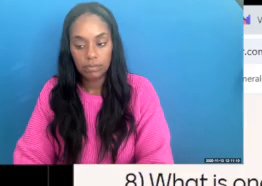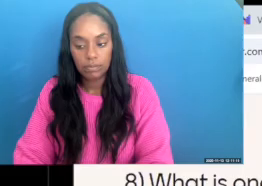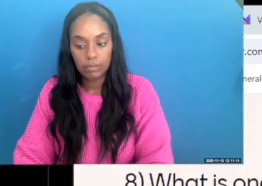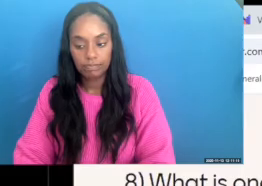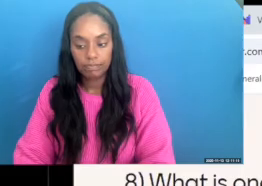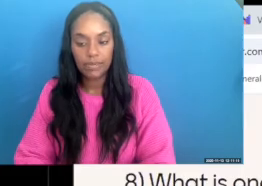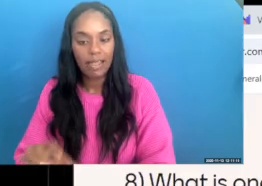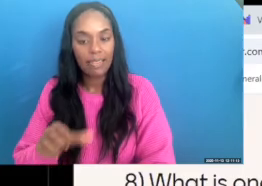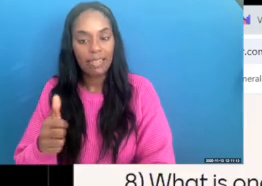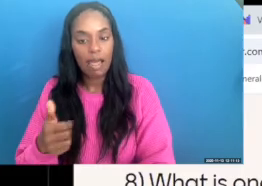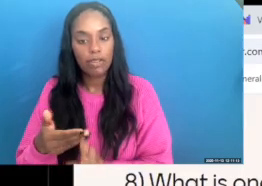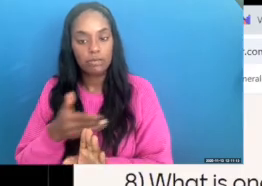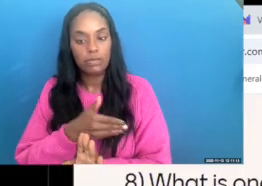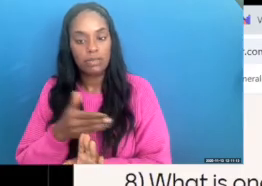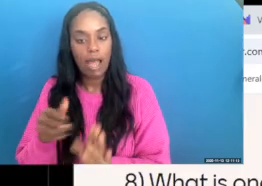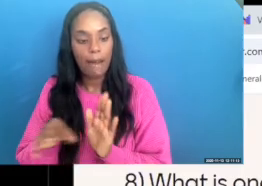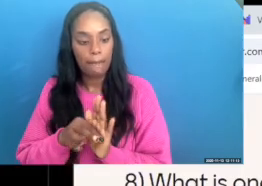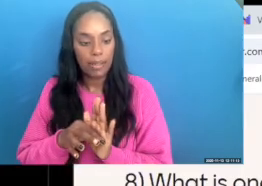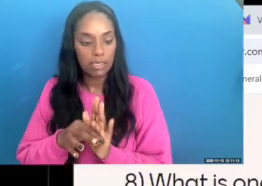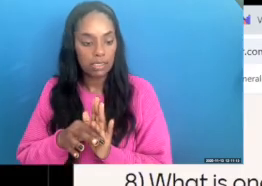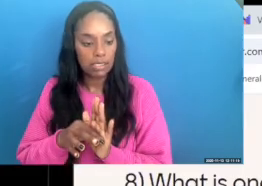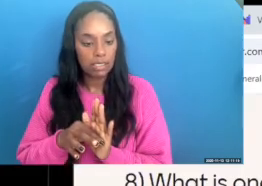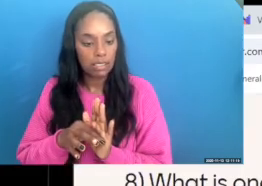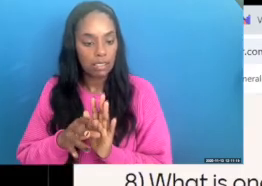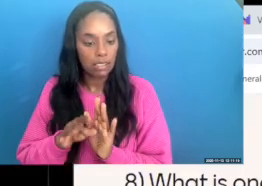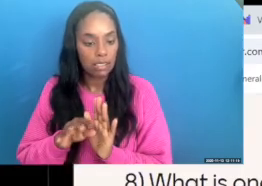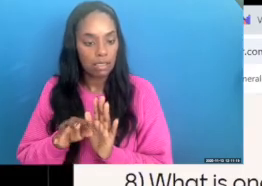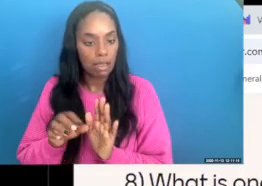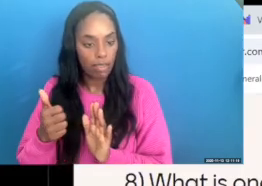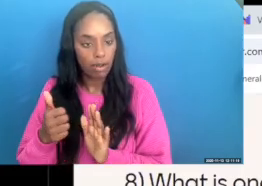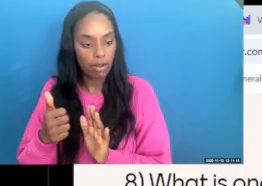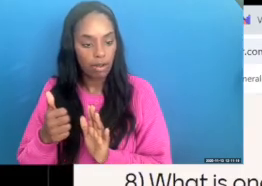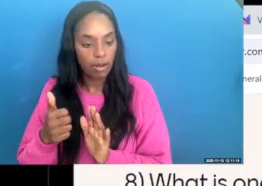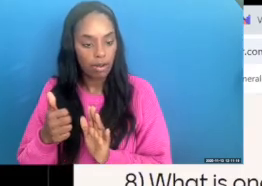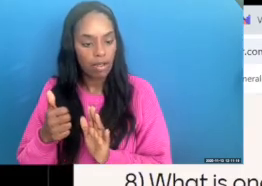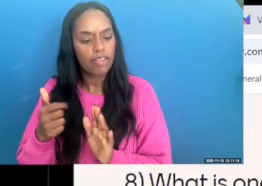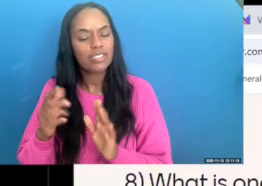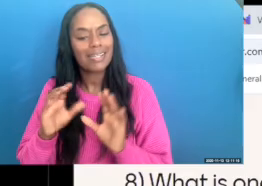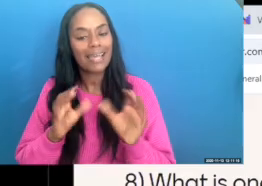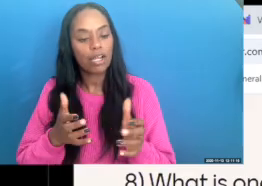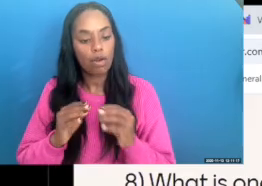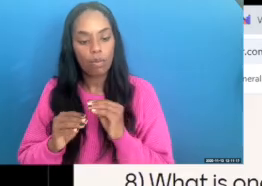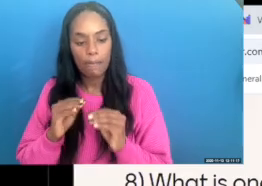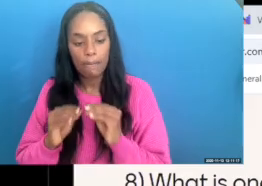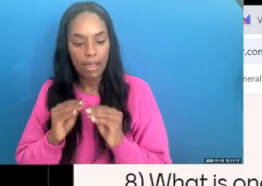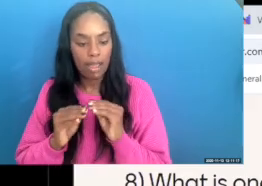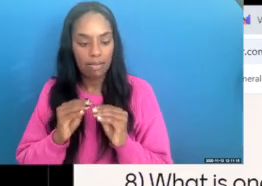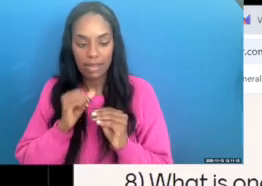Hello there. I would like to comment on, in the previous step, I selected other for